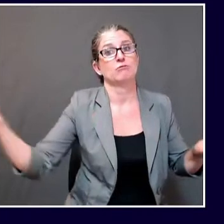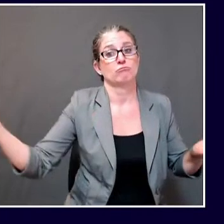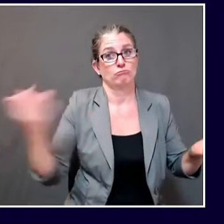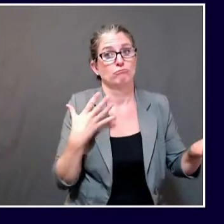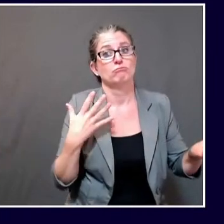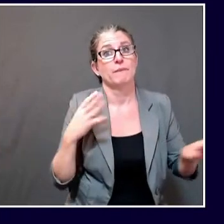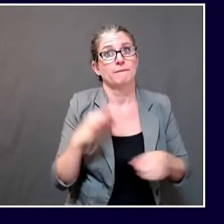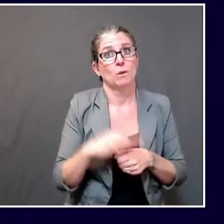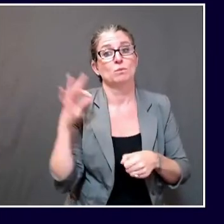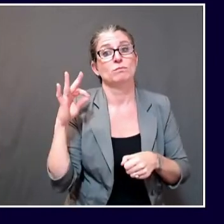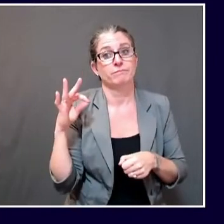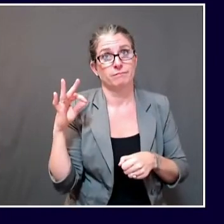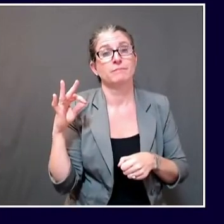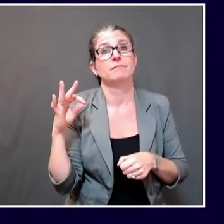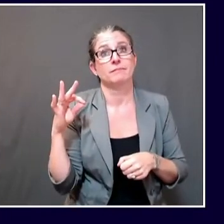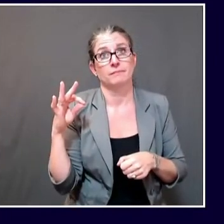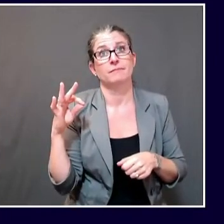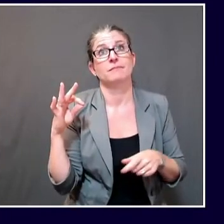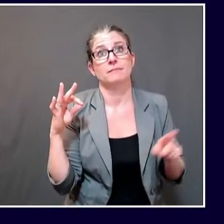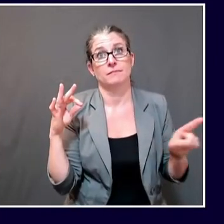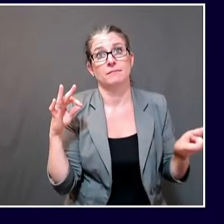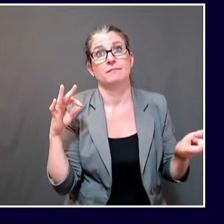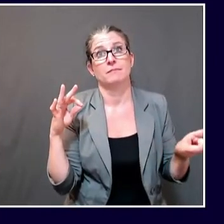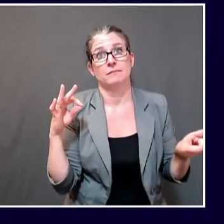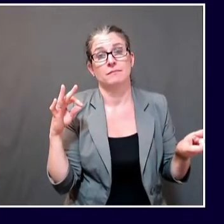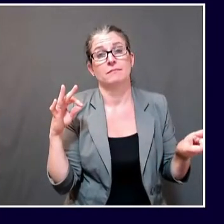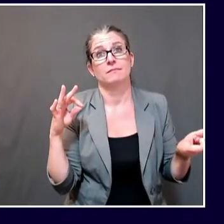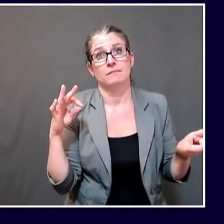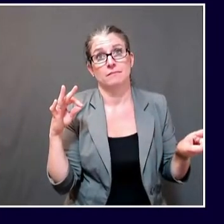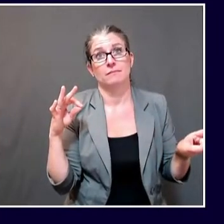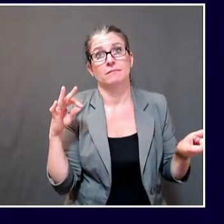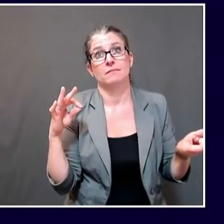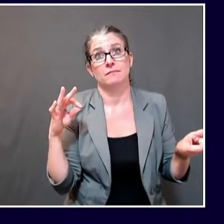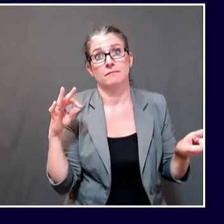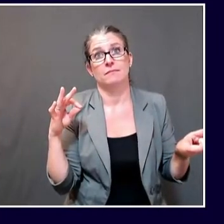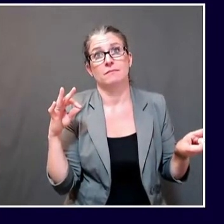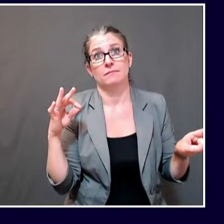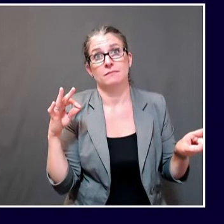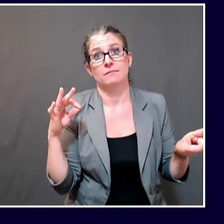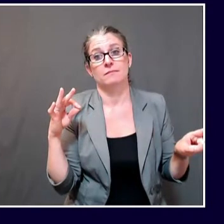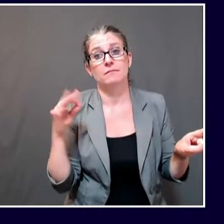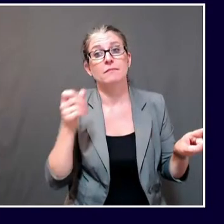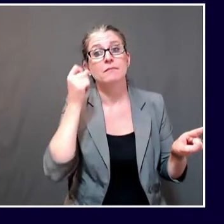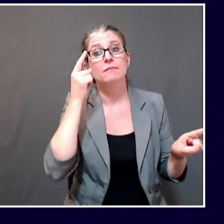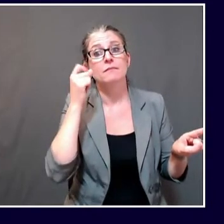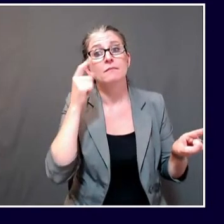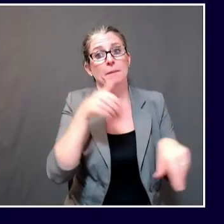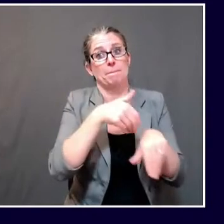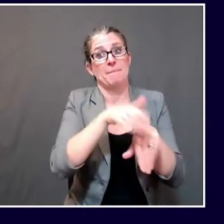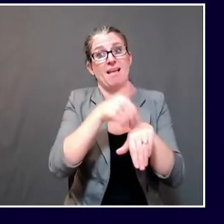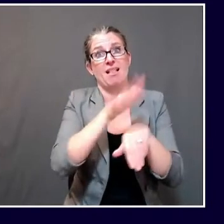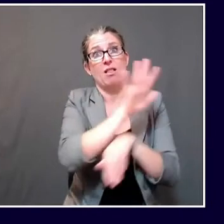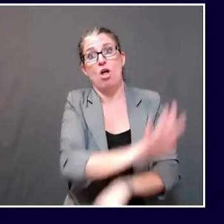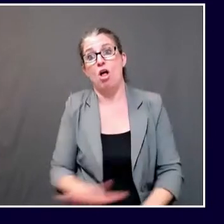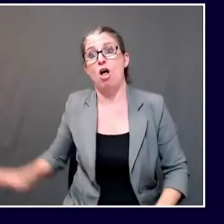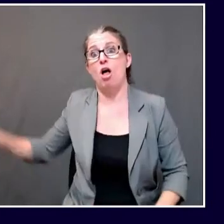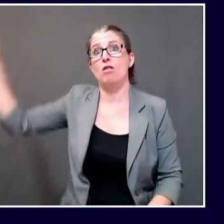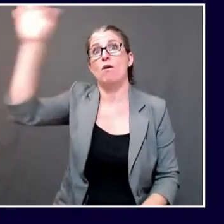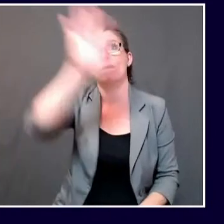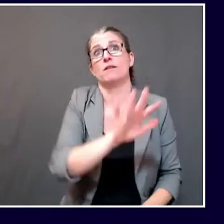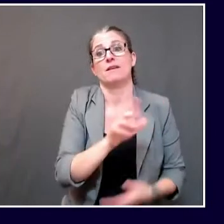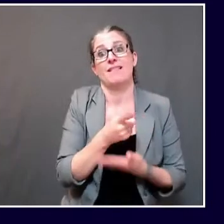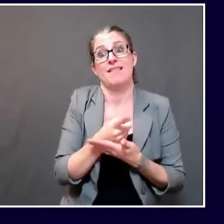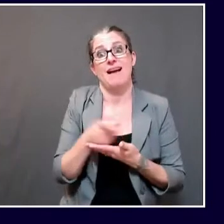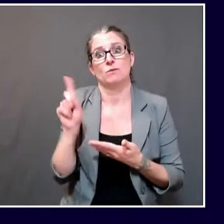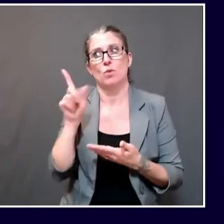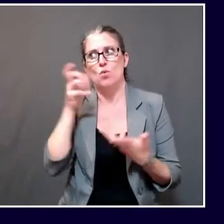sent out near the end of the last week. They have to be in the possession of people who've requested them by 30 days before the election, which